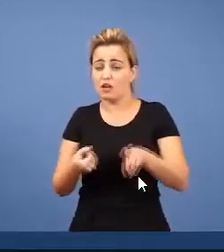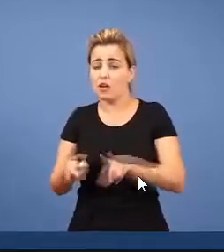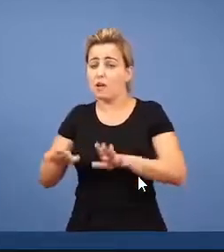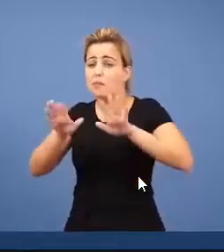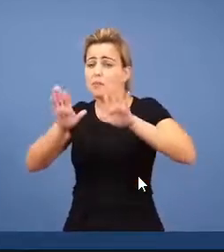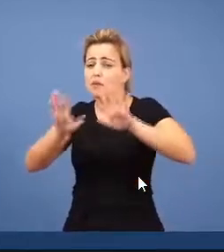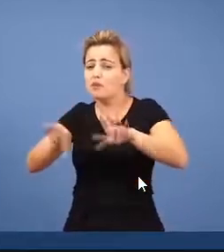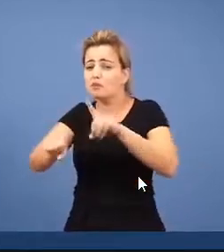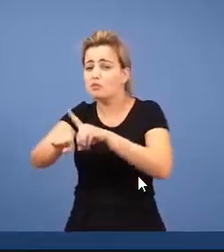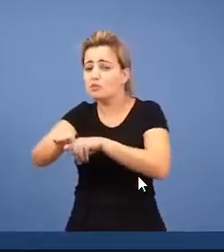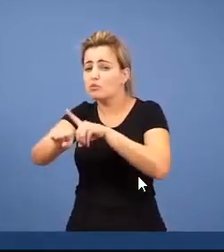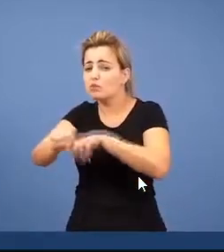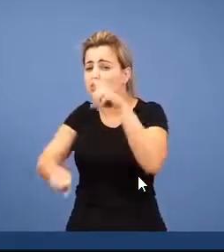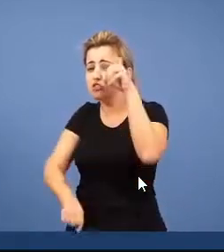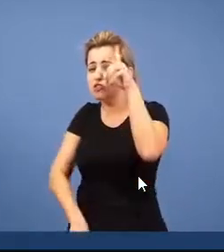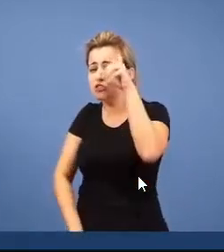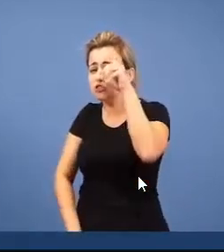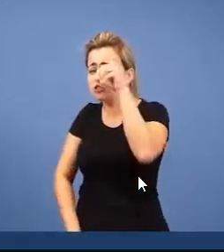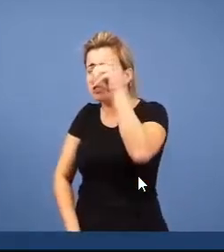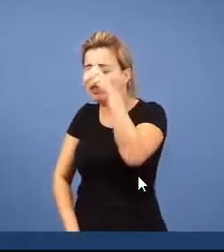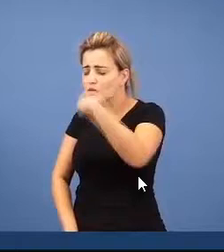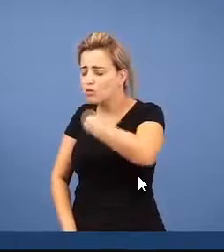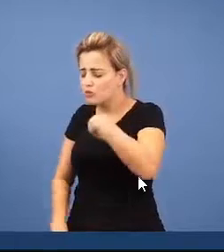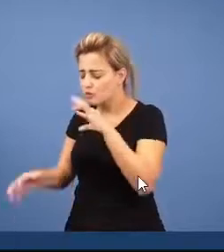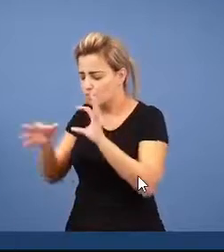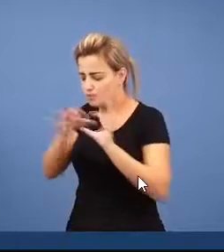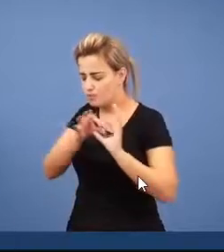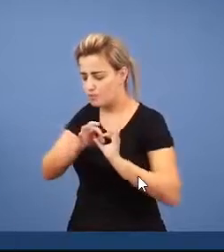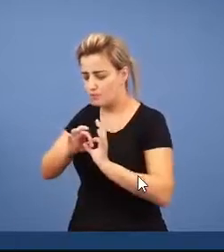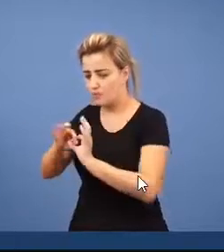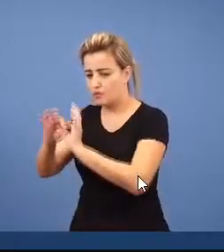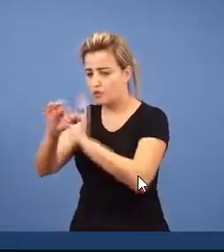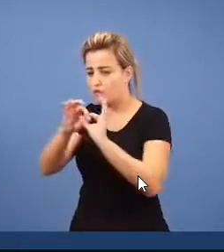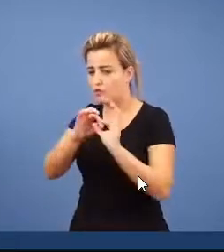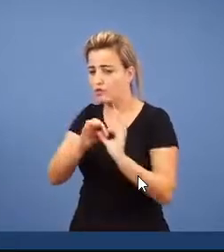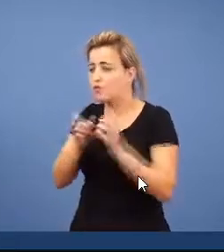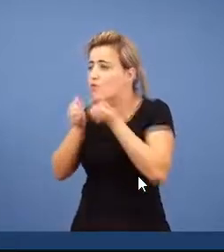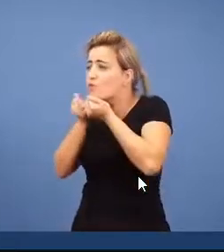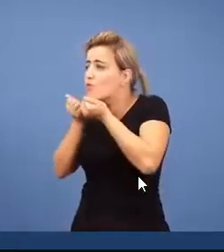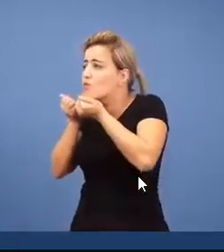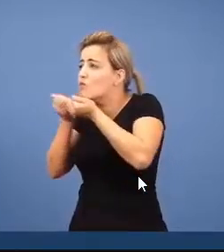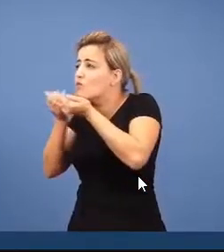Do according to on your heart what the Spirit